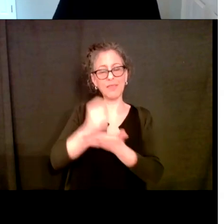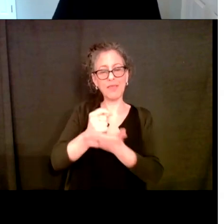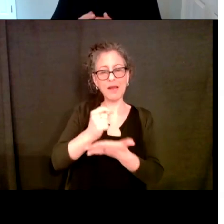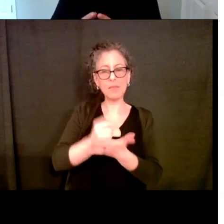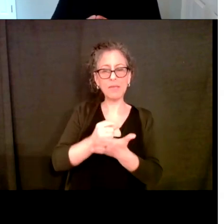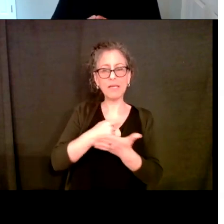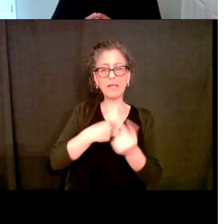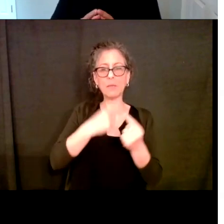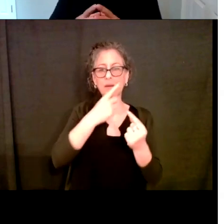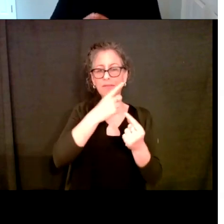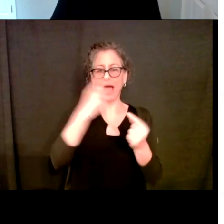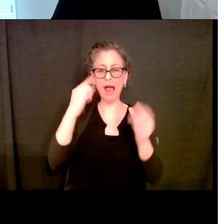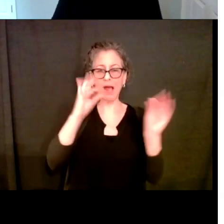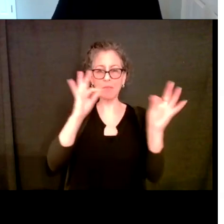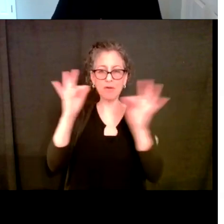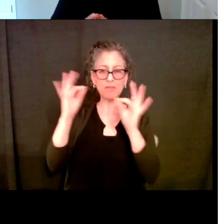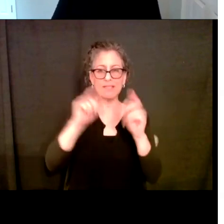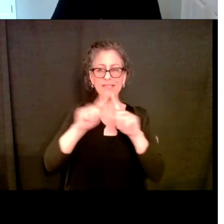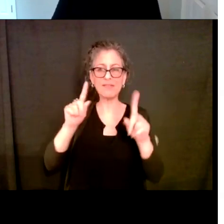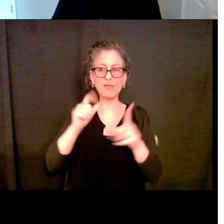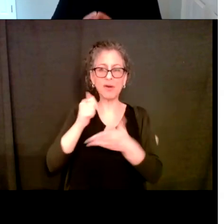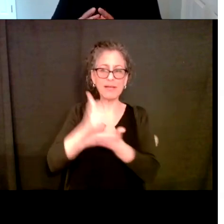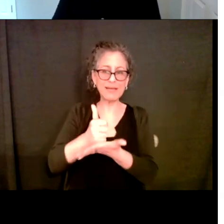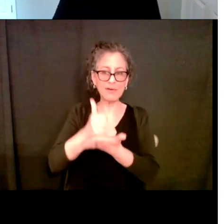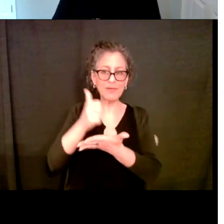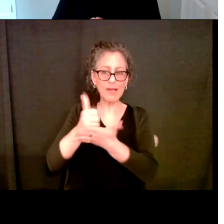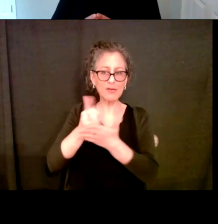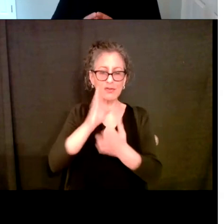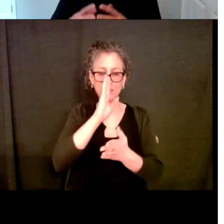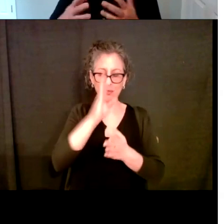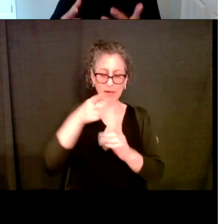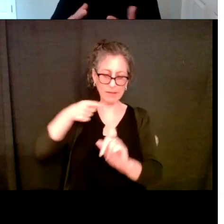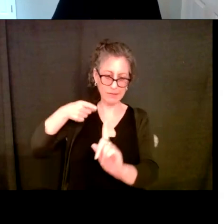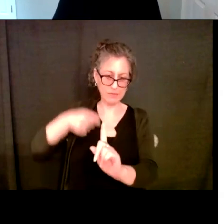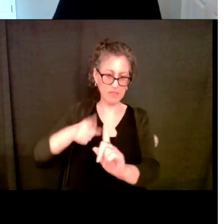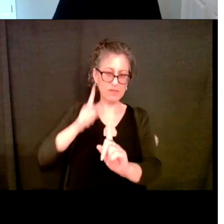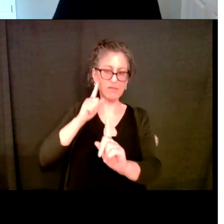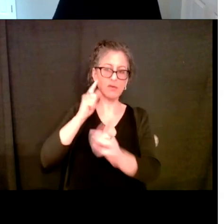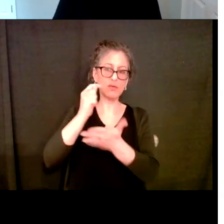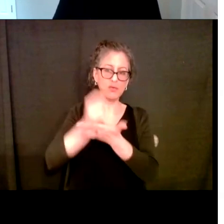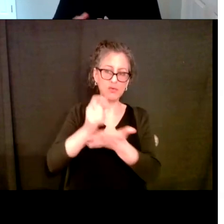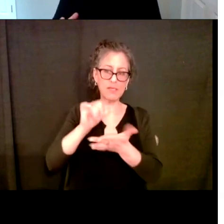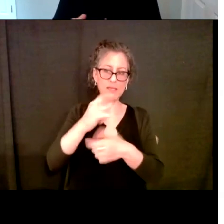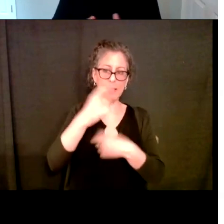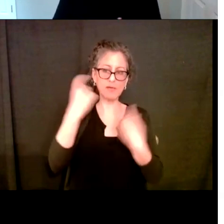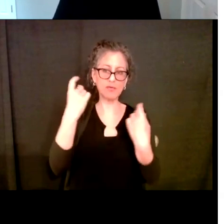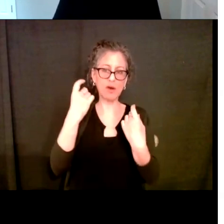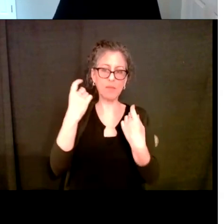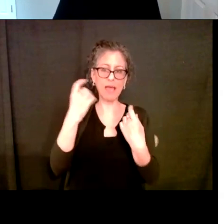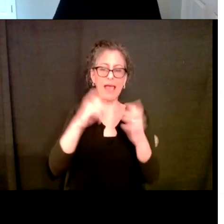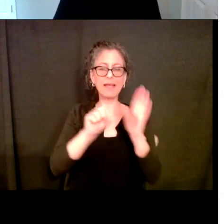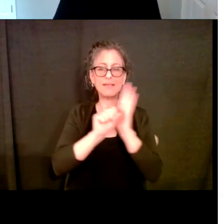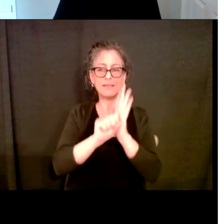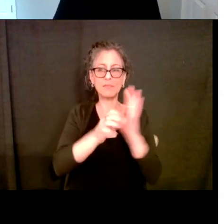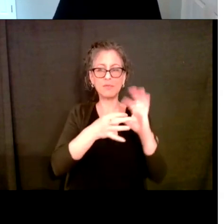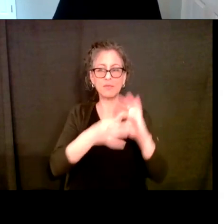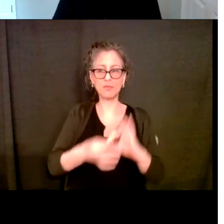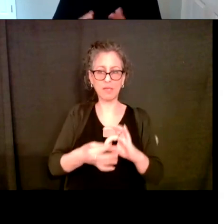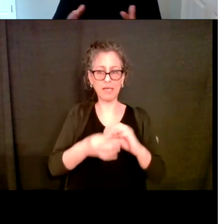reprocessing, so interventions that directly target and treat the trauma and symptoms associated with